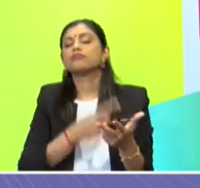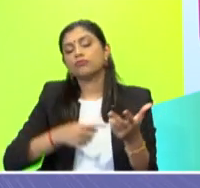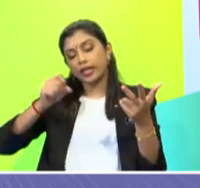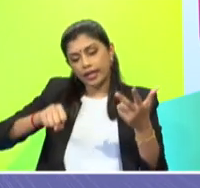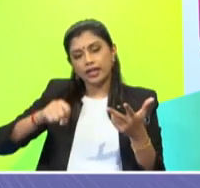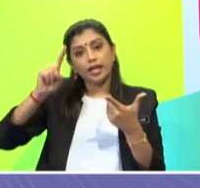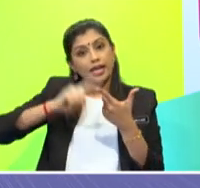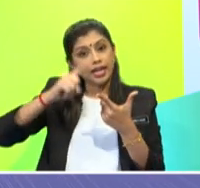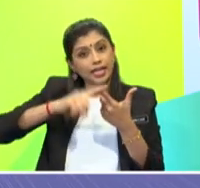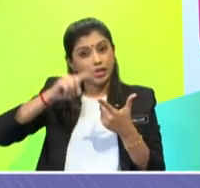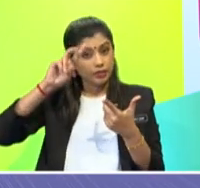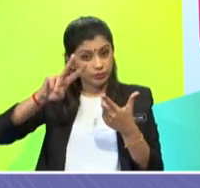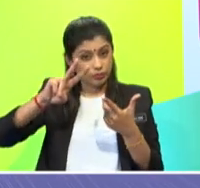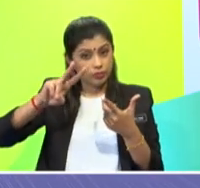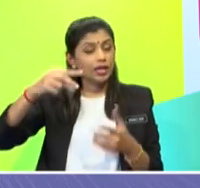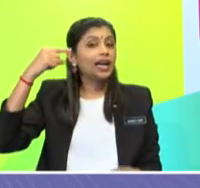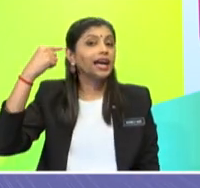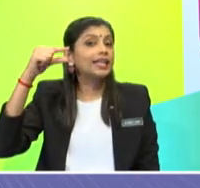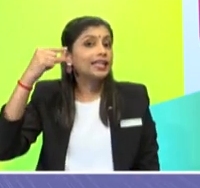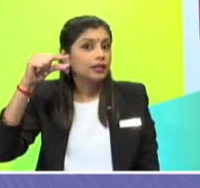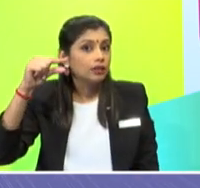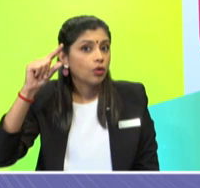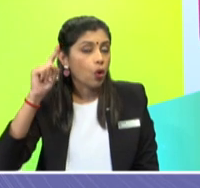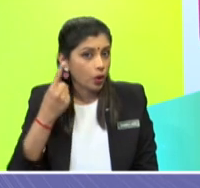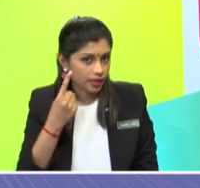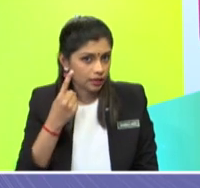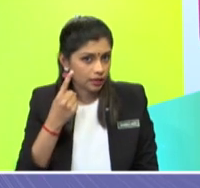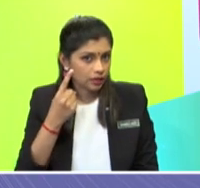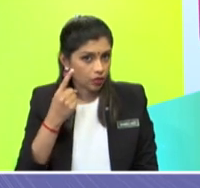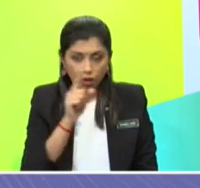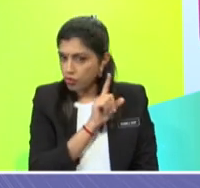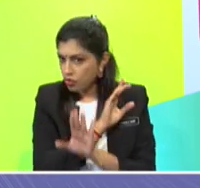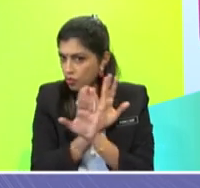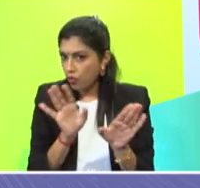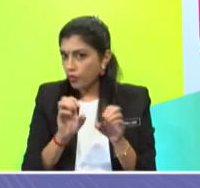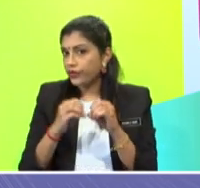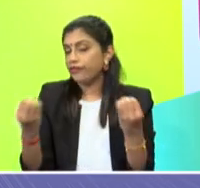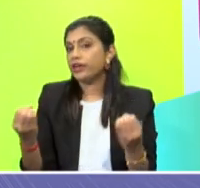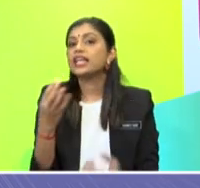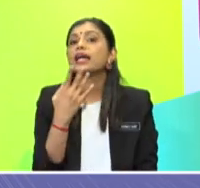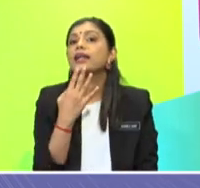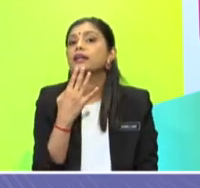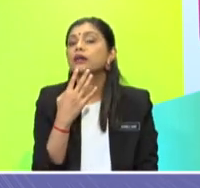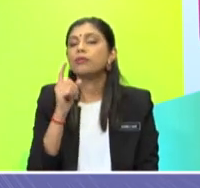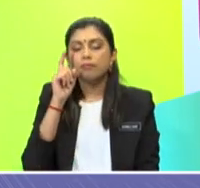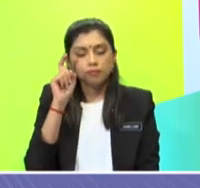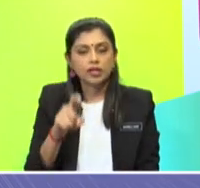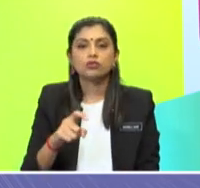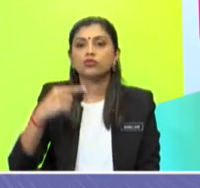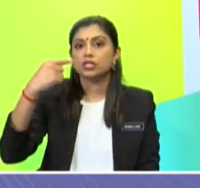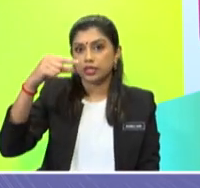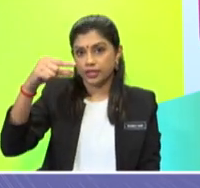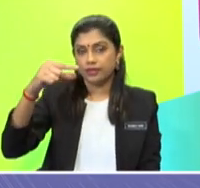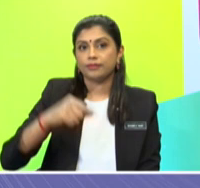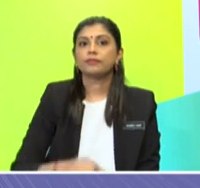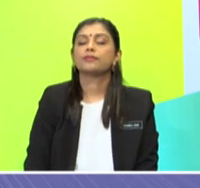green, giving ideas and suggestions. Why is that? That's a reason behind it. That is where you guys are going to grow your ideas.